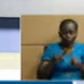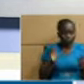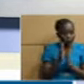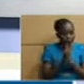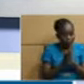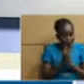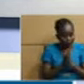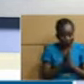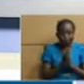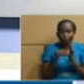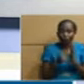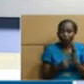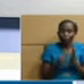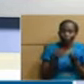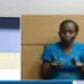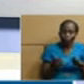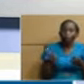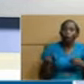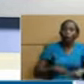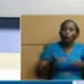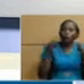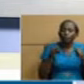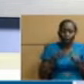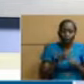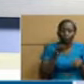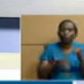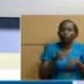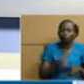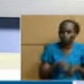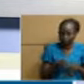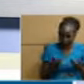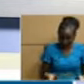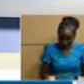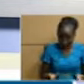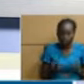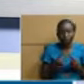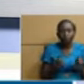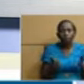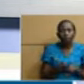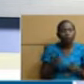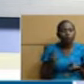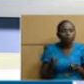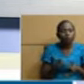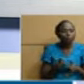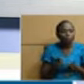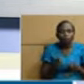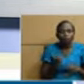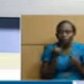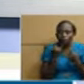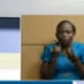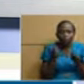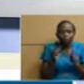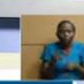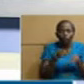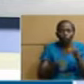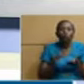the employer also makes an additional 10% in order to encourage you to save. But they don't stop you to contribute more. There are very many